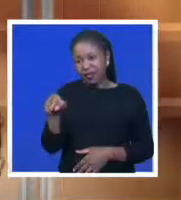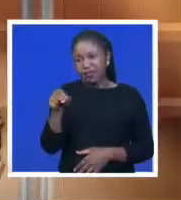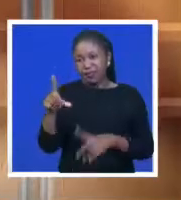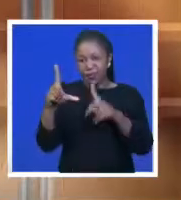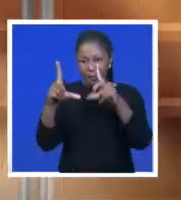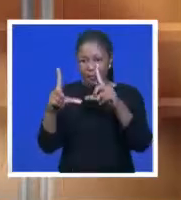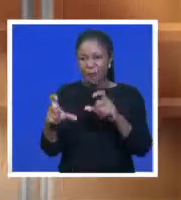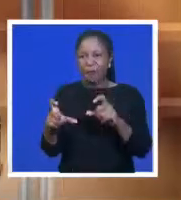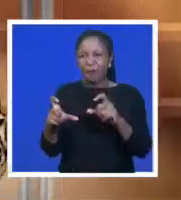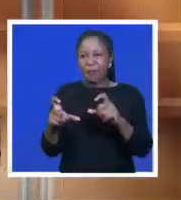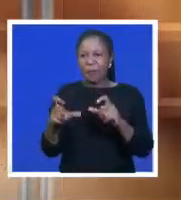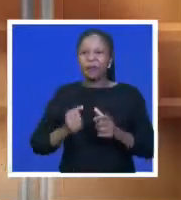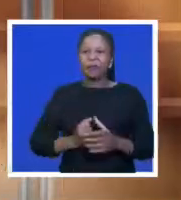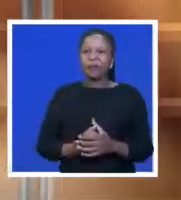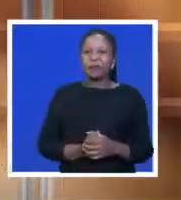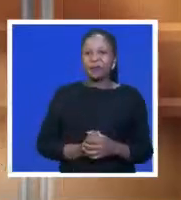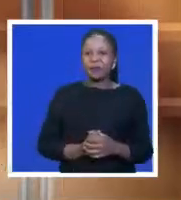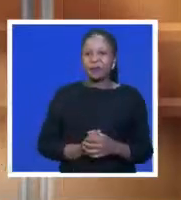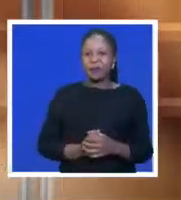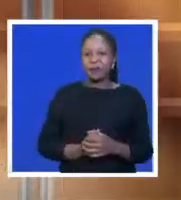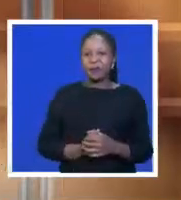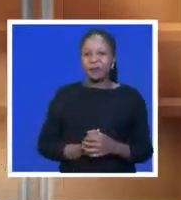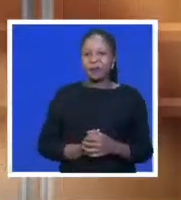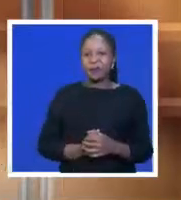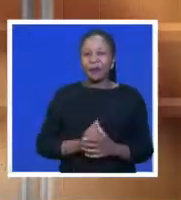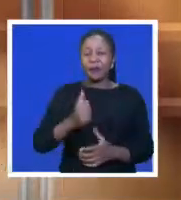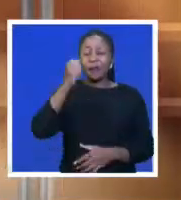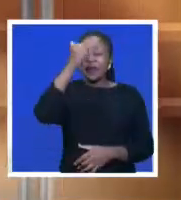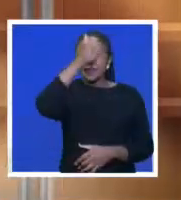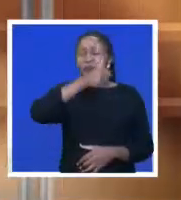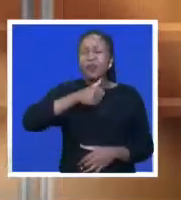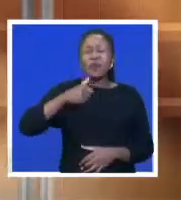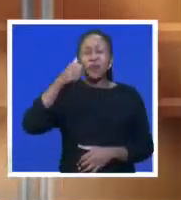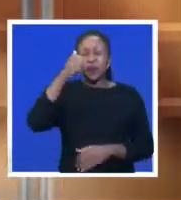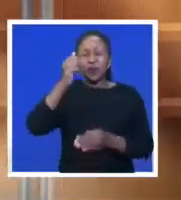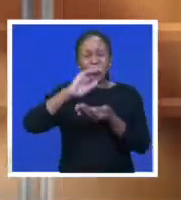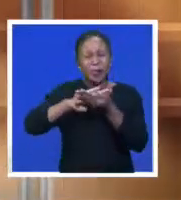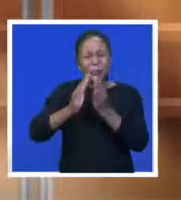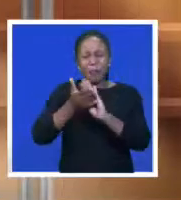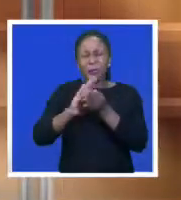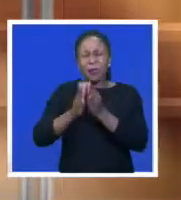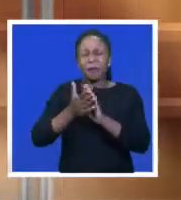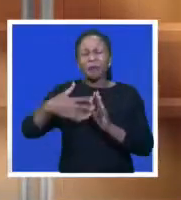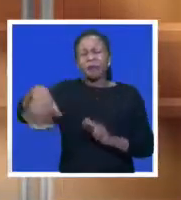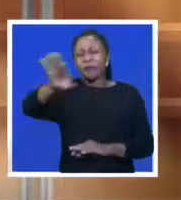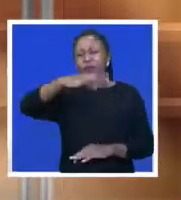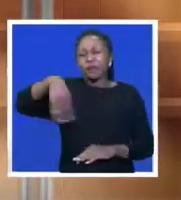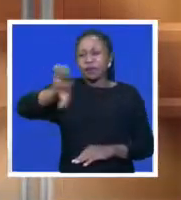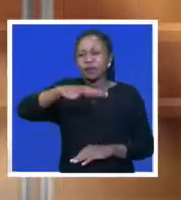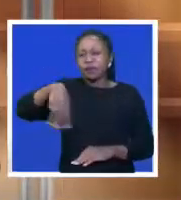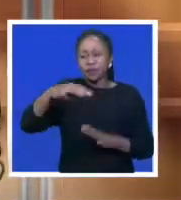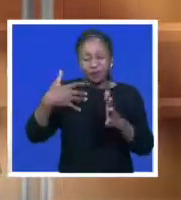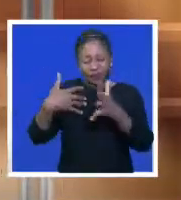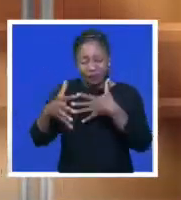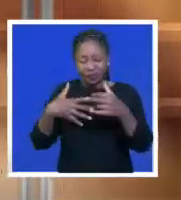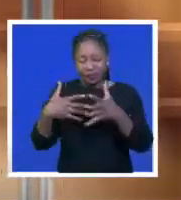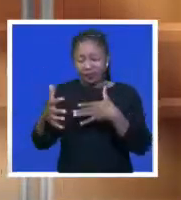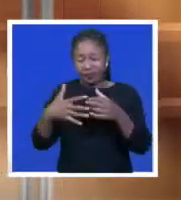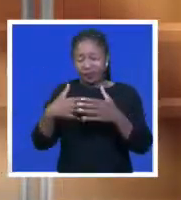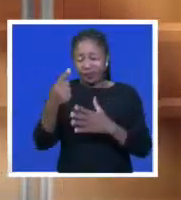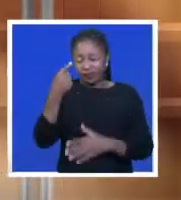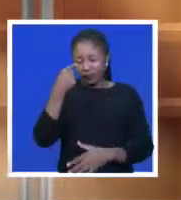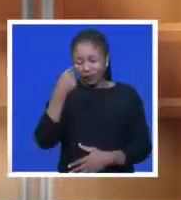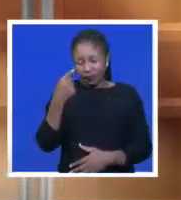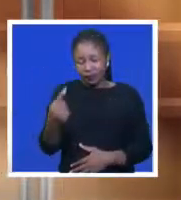us that God created everything that we see. So, those are the answers to the questions that